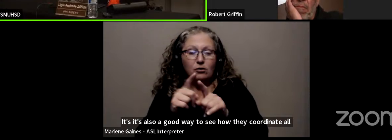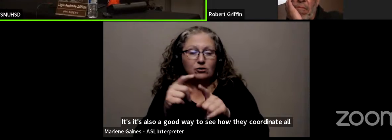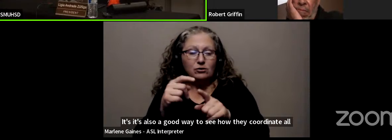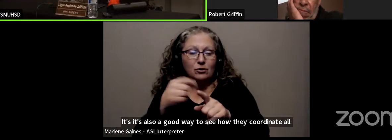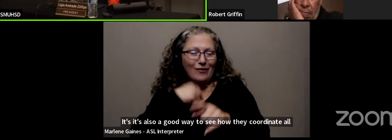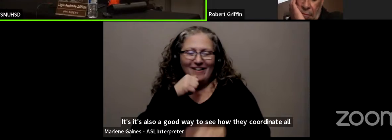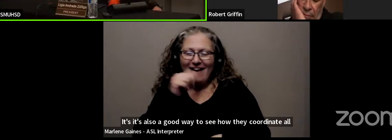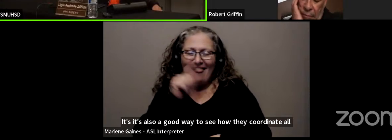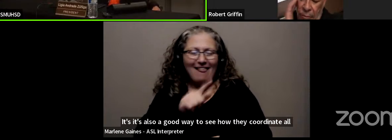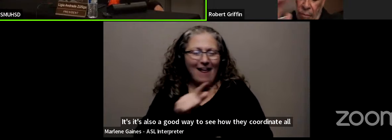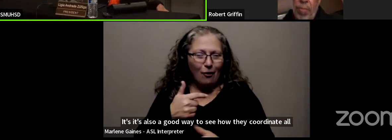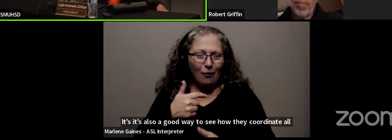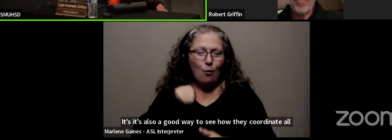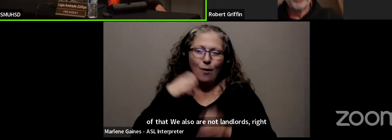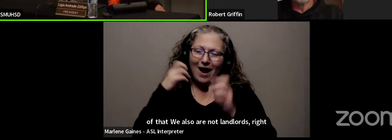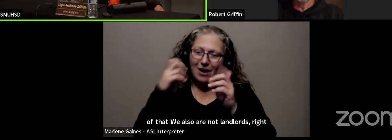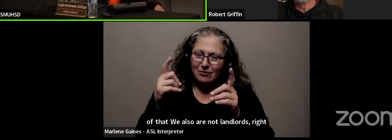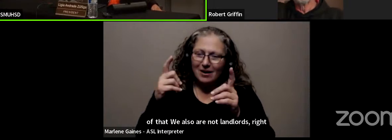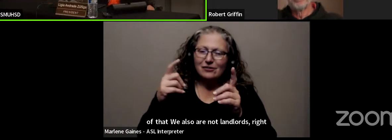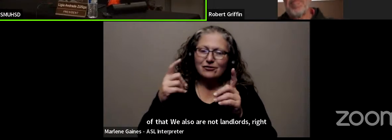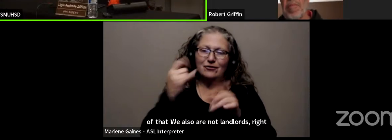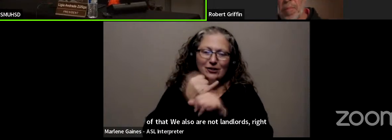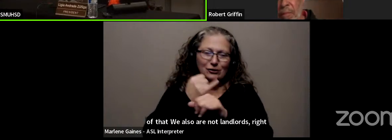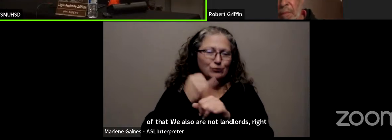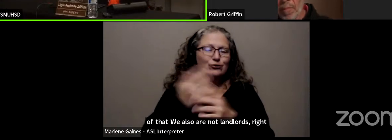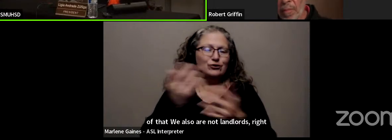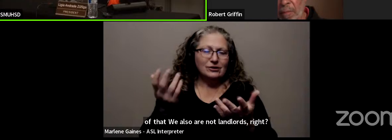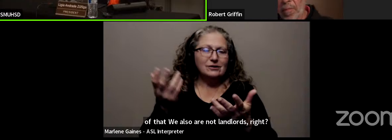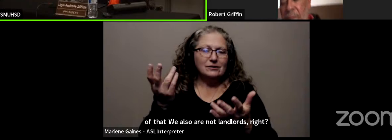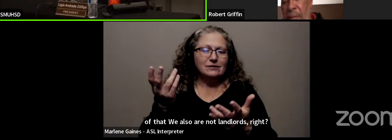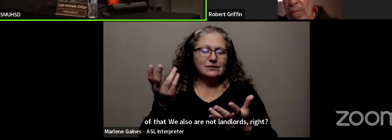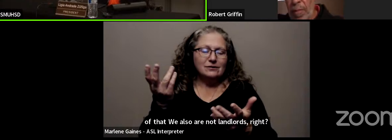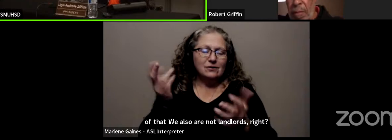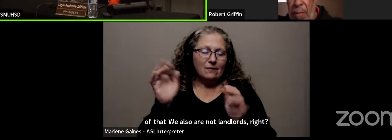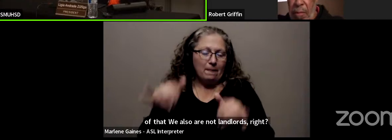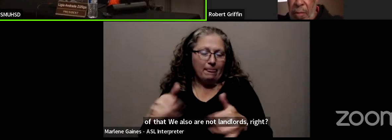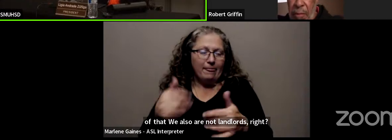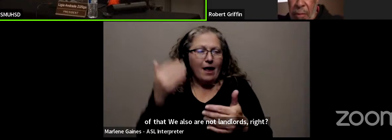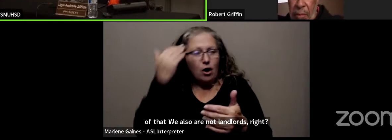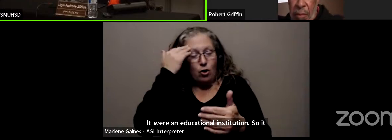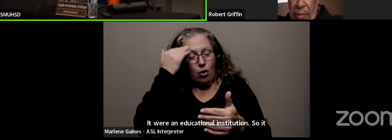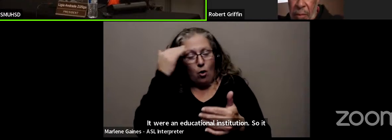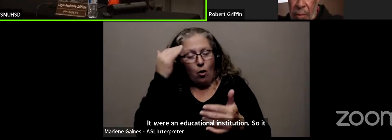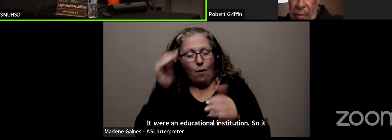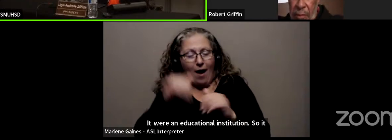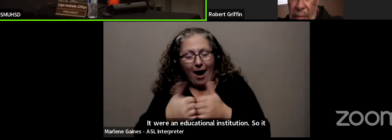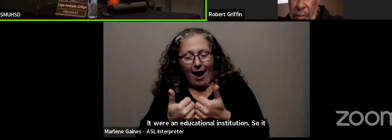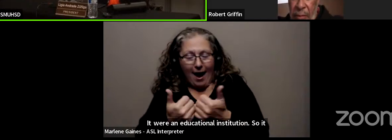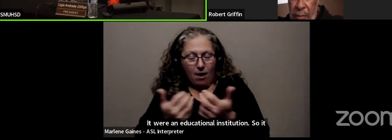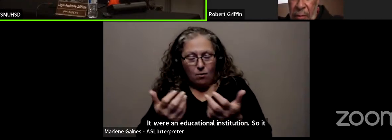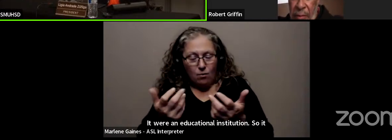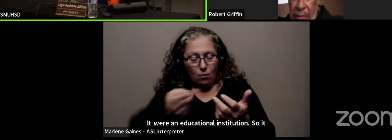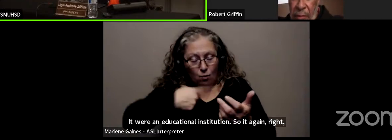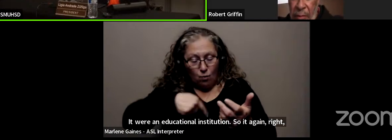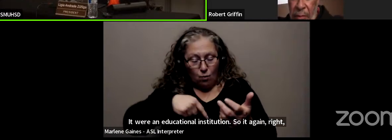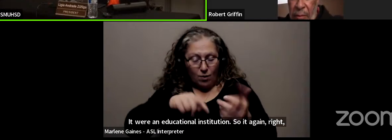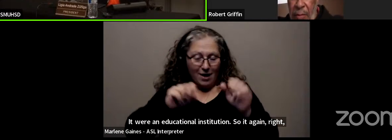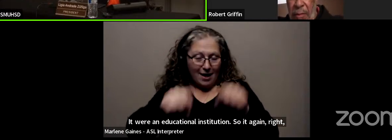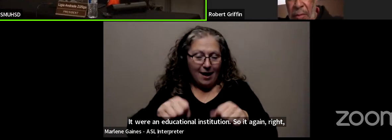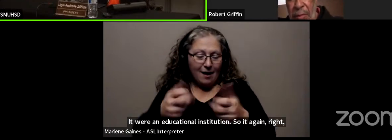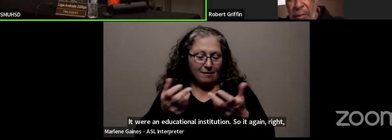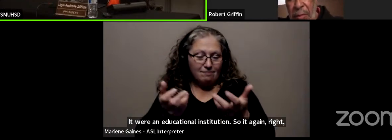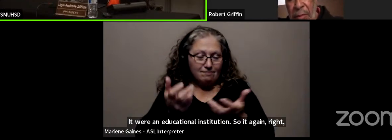right? We're an educational institution. So it, again, right, knowing how we can